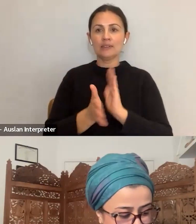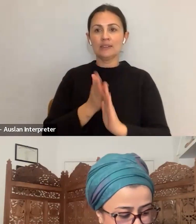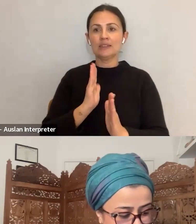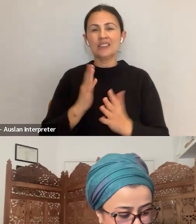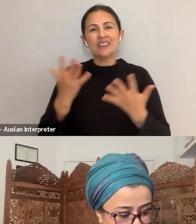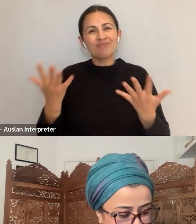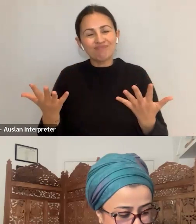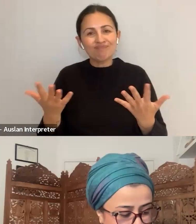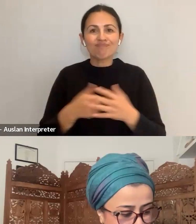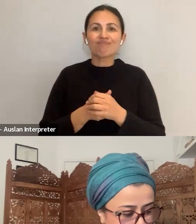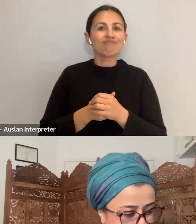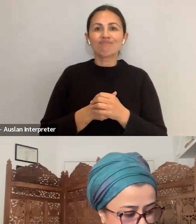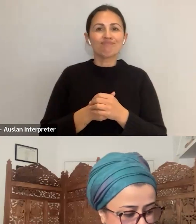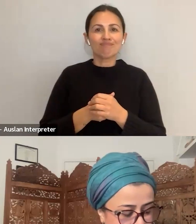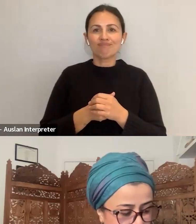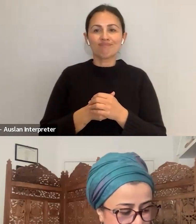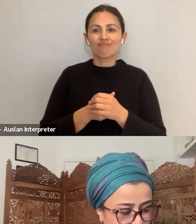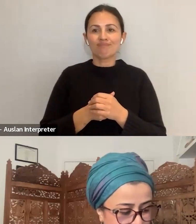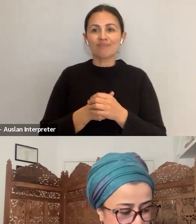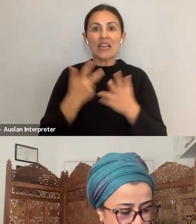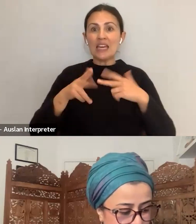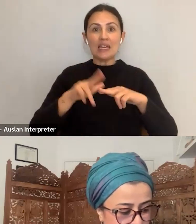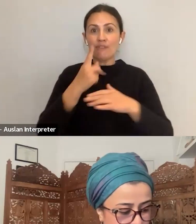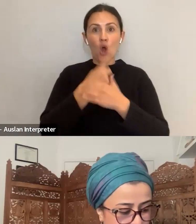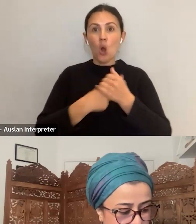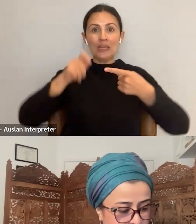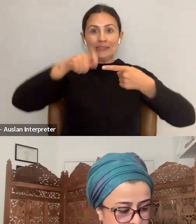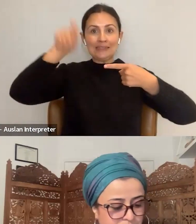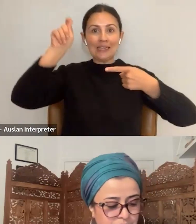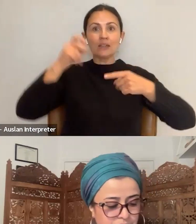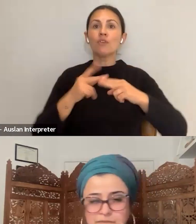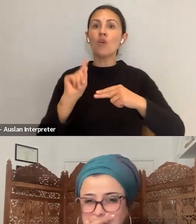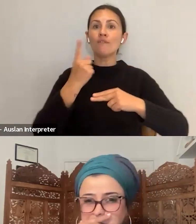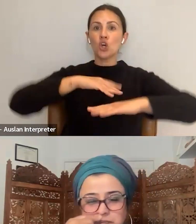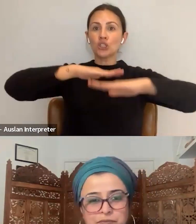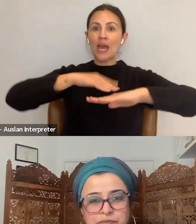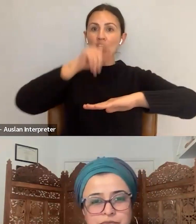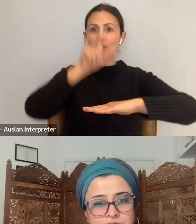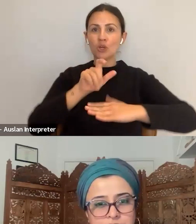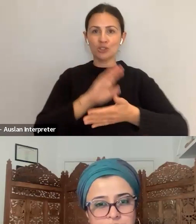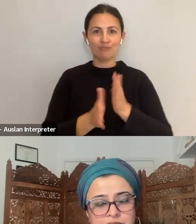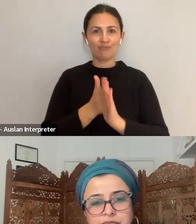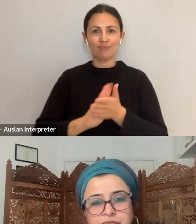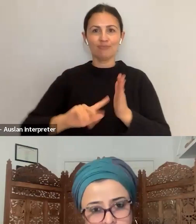stuff. But actually then, if that's one of the only actions that organisation has taken, what they're doing